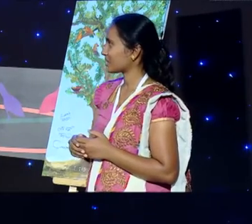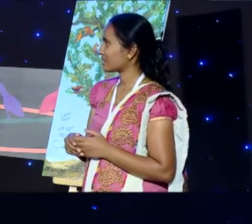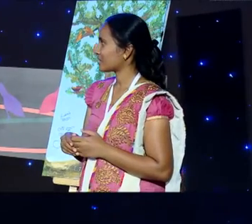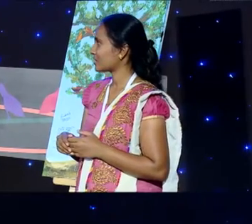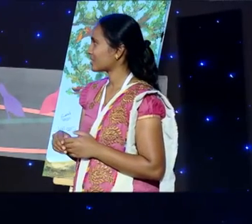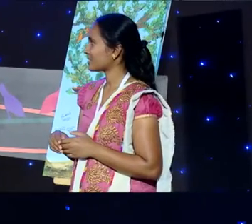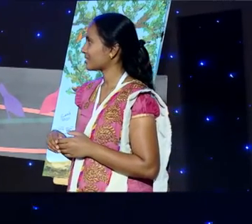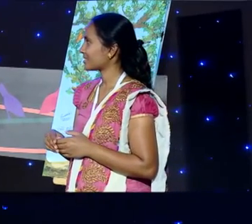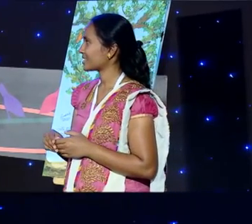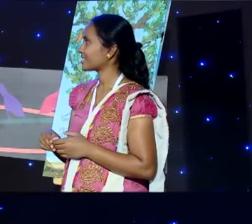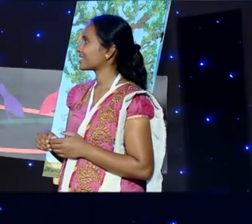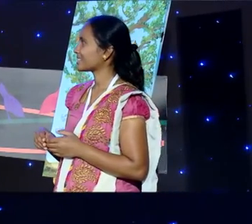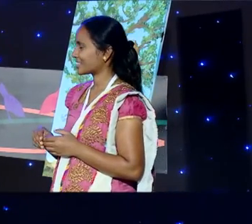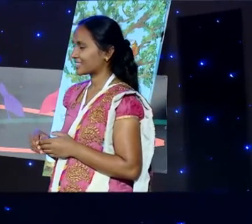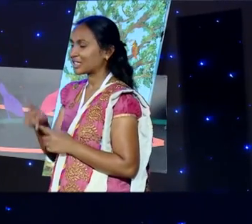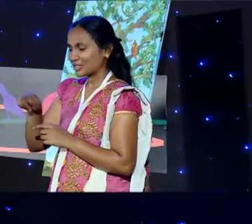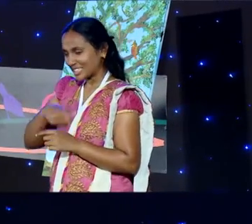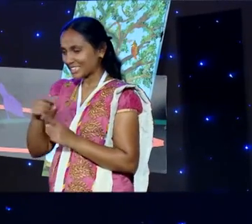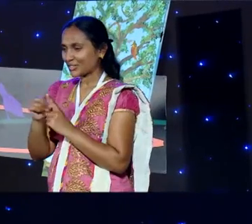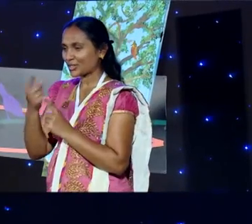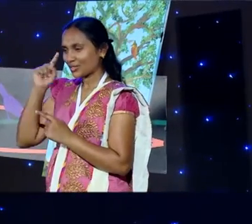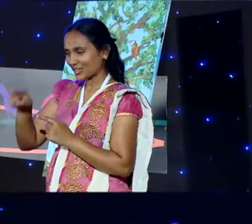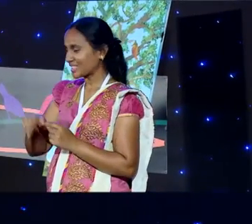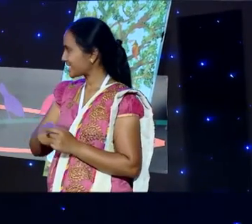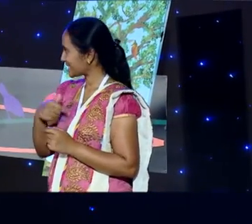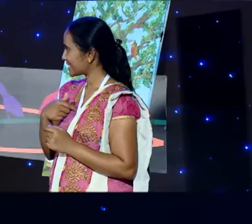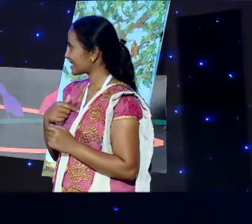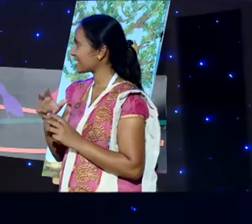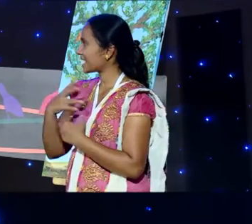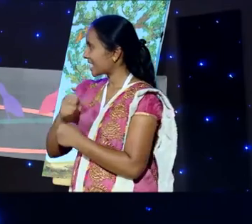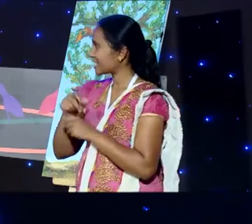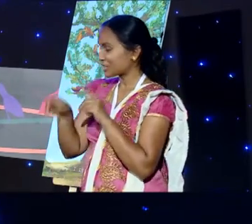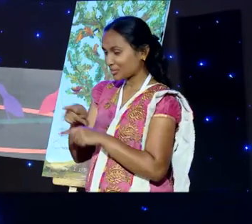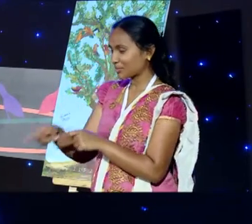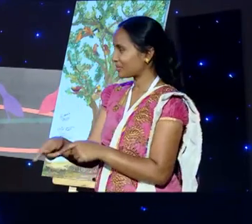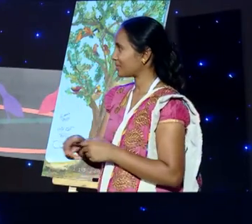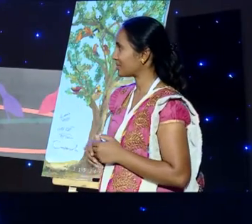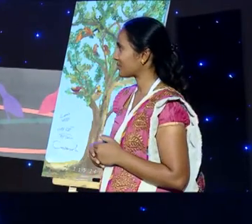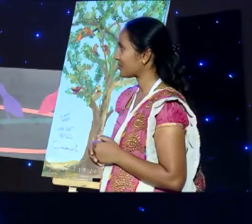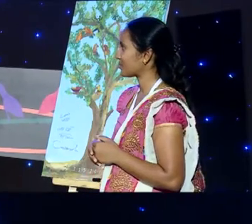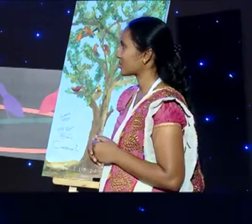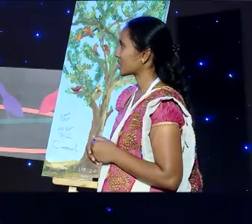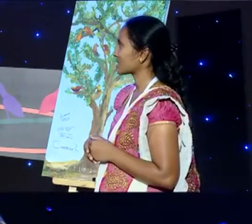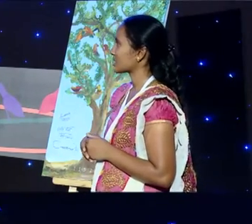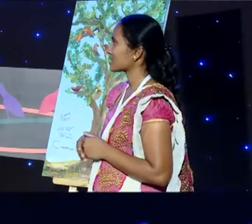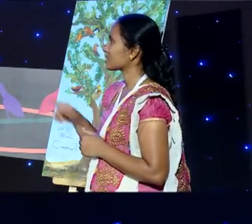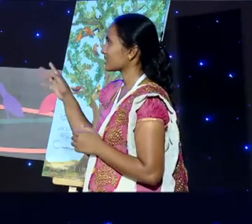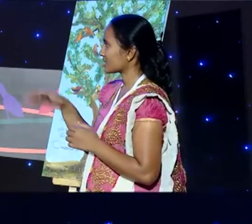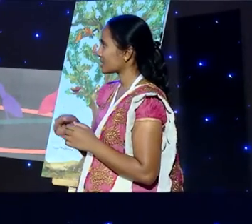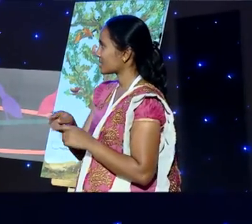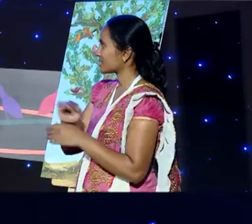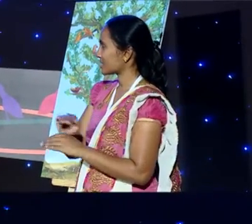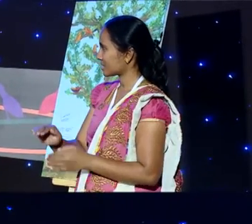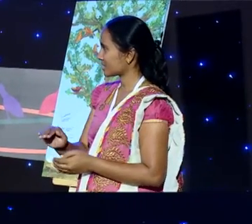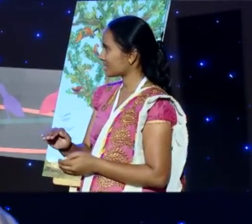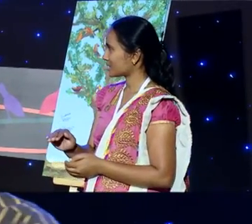You do it because of something else within you. But we never trust that process. There's no spaces to experiment. So she brought her son. And this